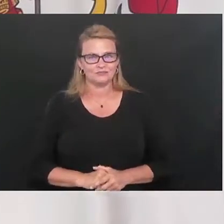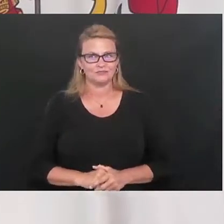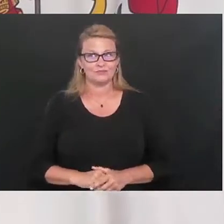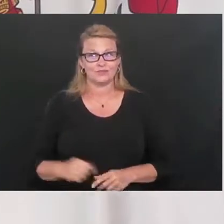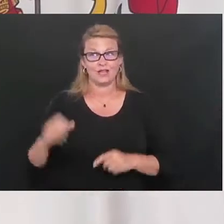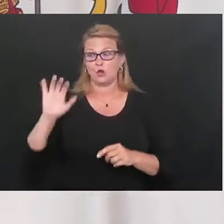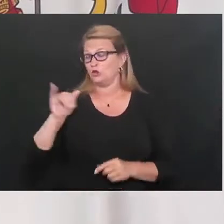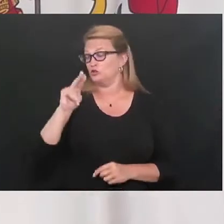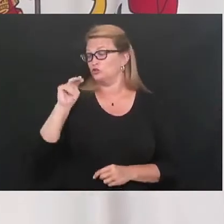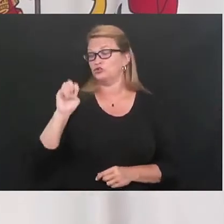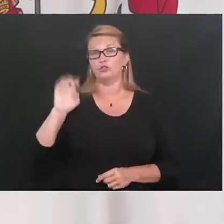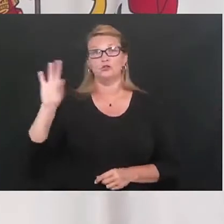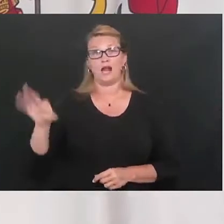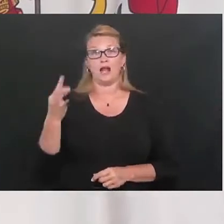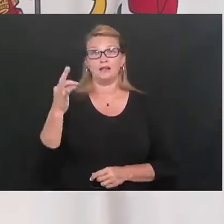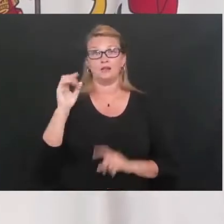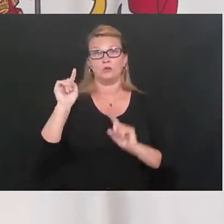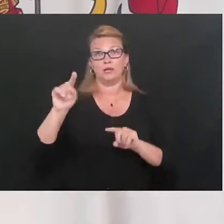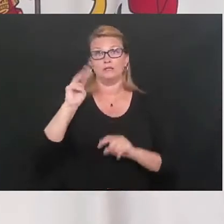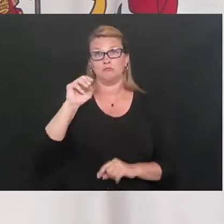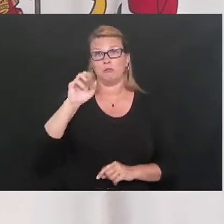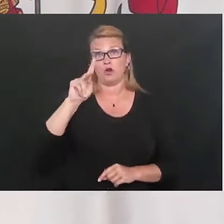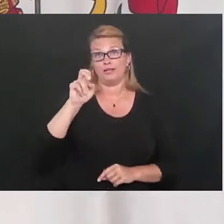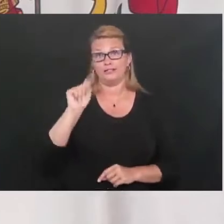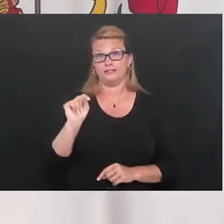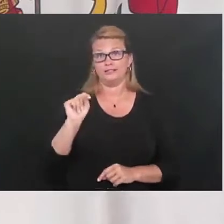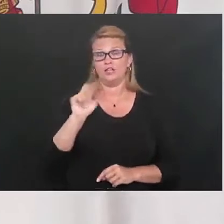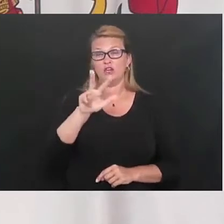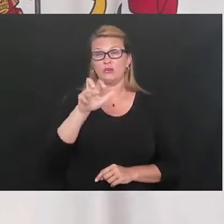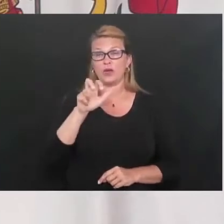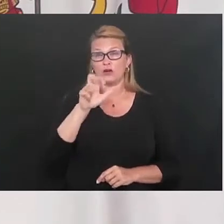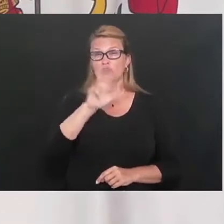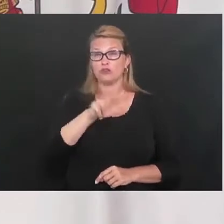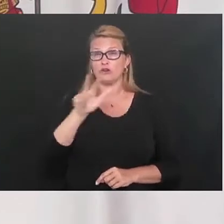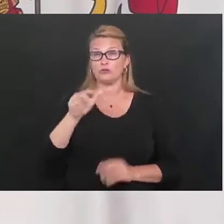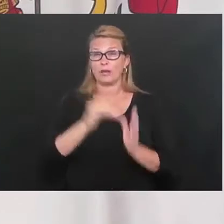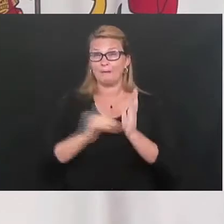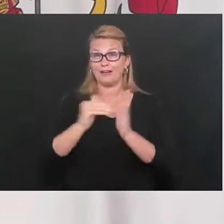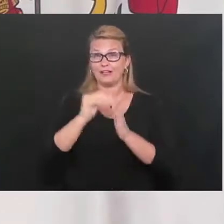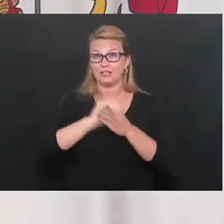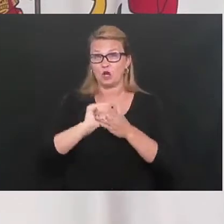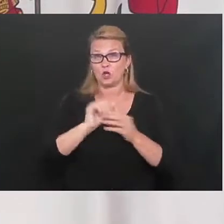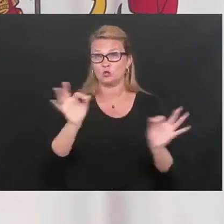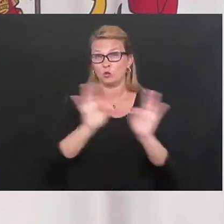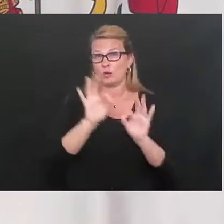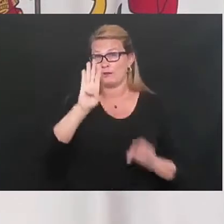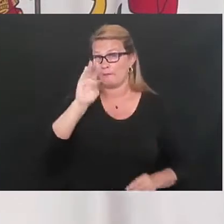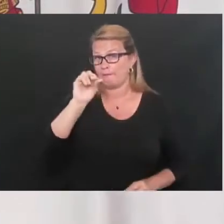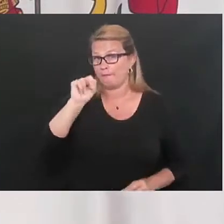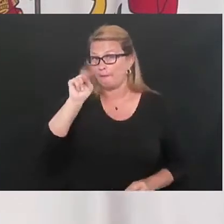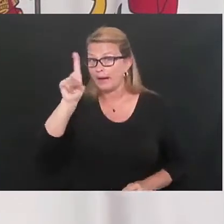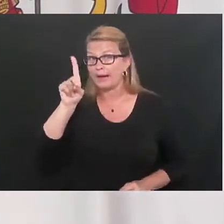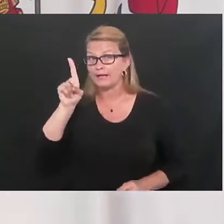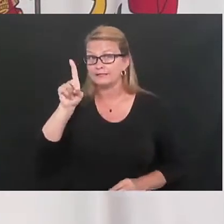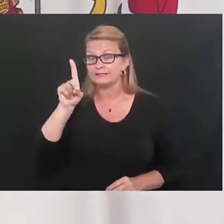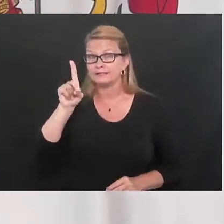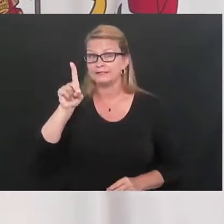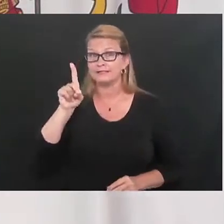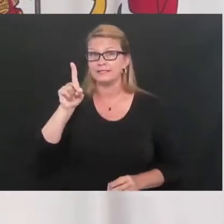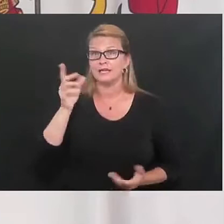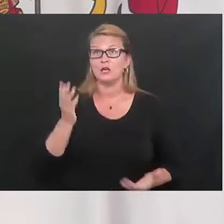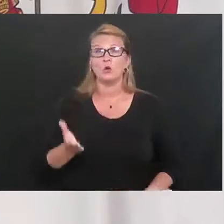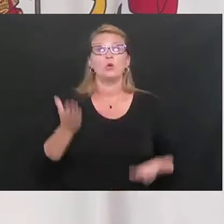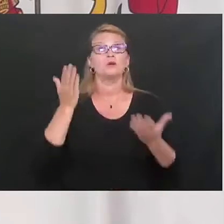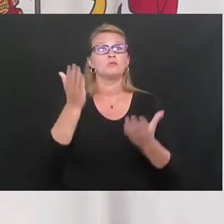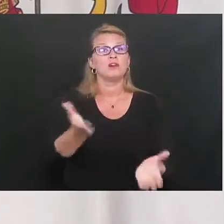June the 9th, you know, on $333 million of bonds, you know, to raise that for road and